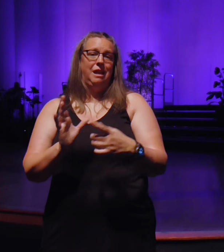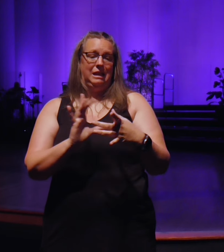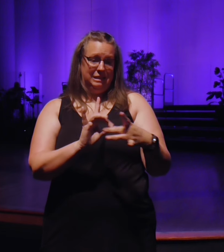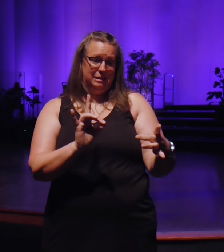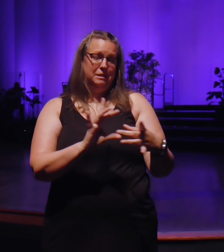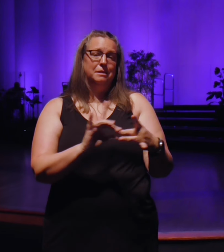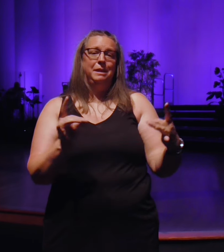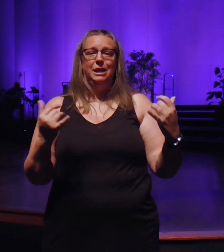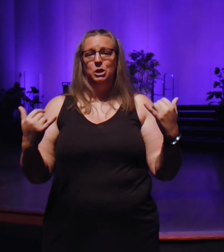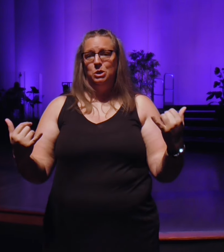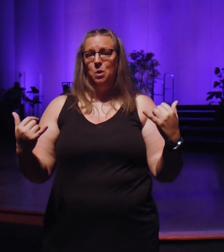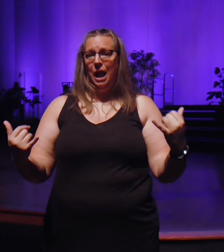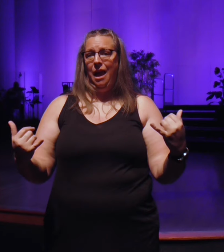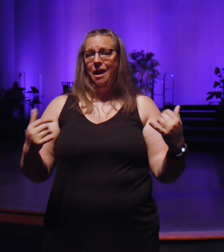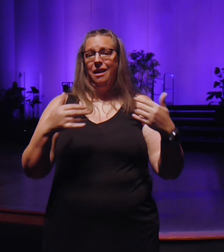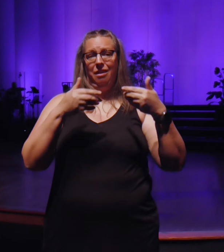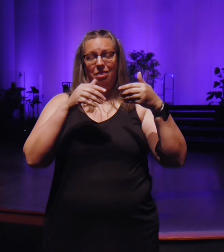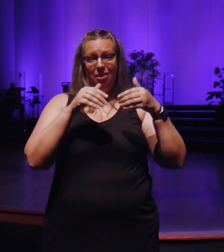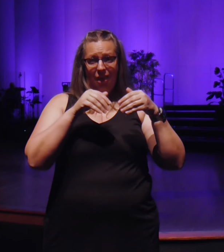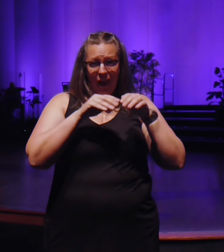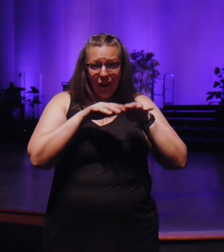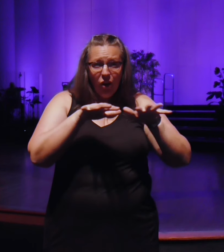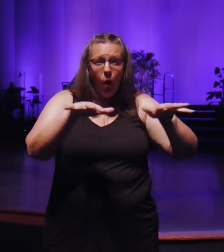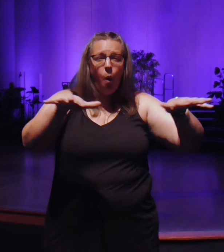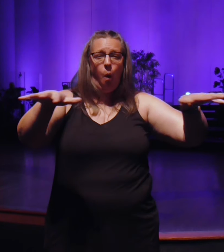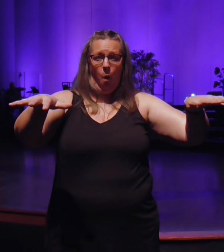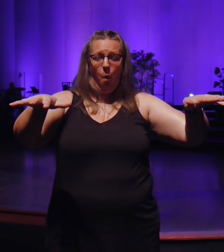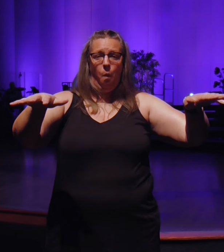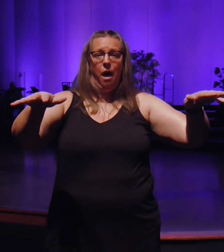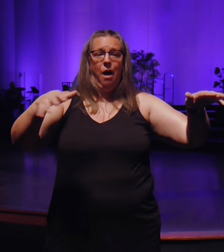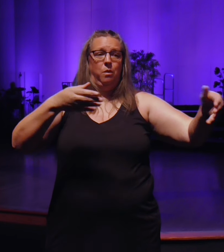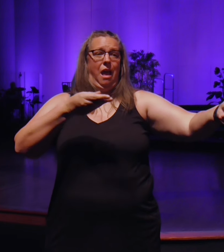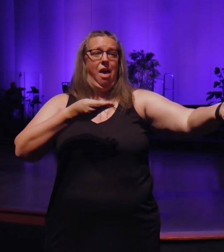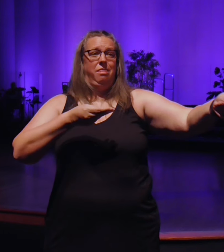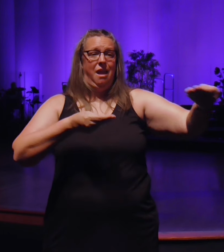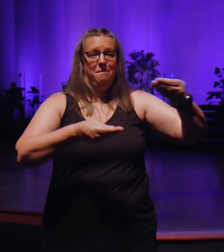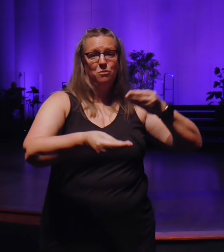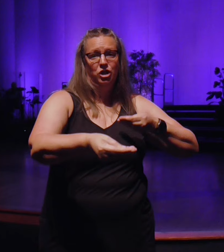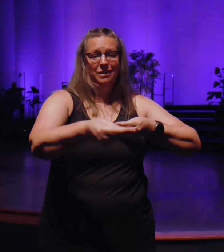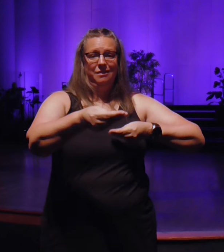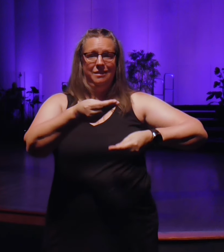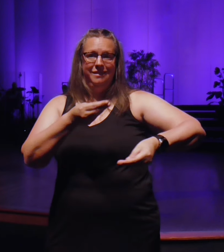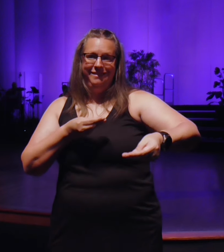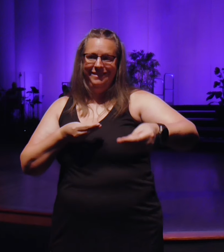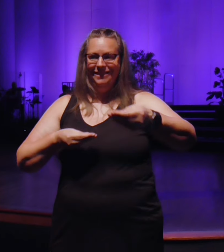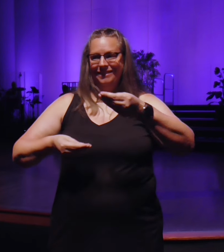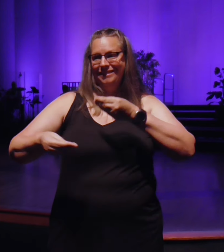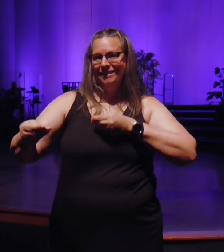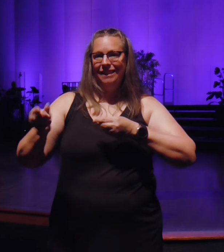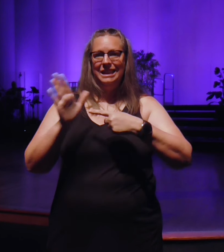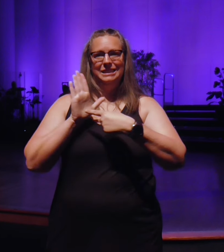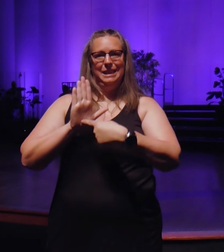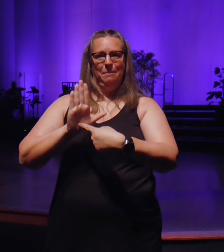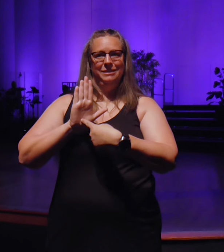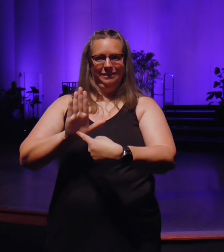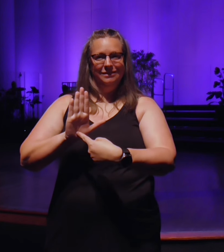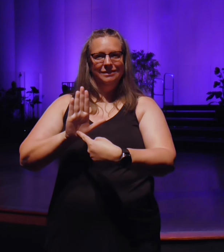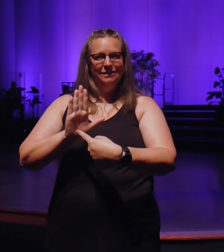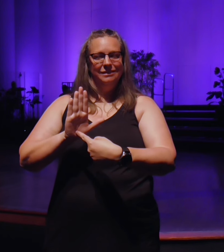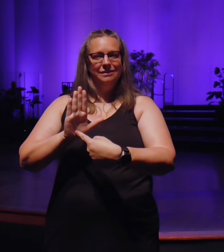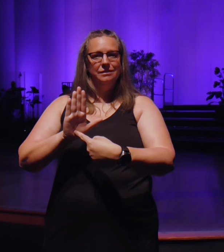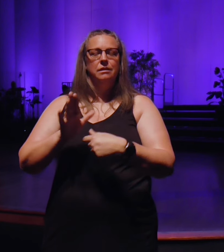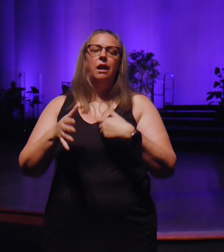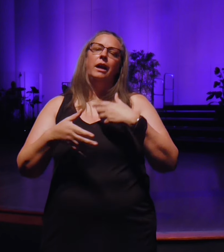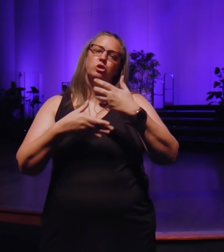words as they go out and they bring back demonstration. And I trust it.